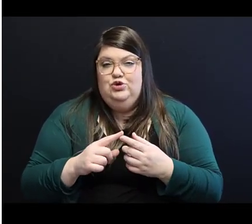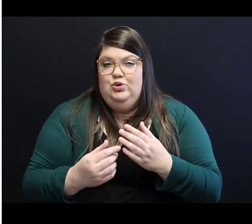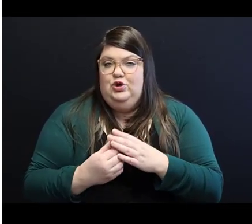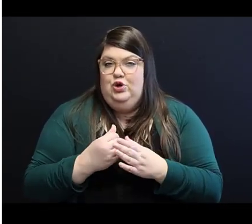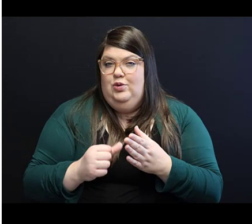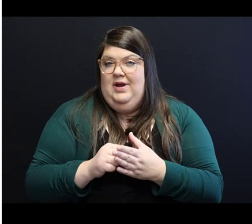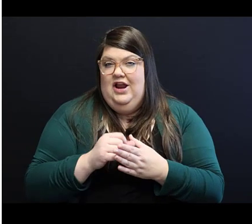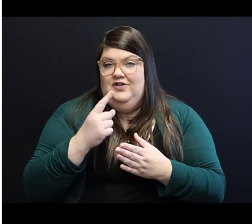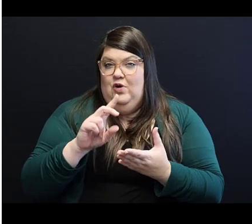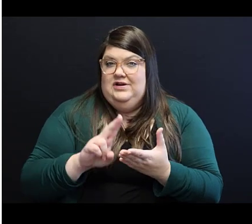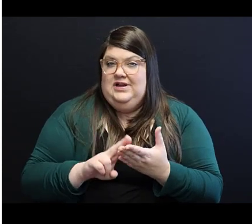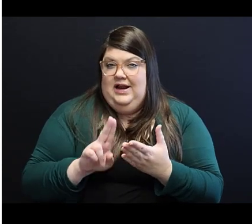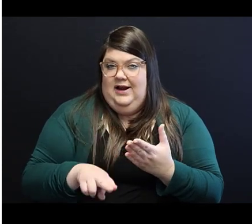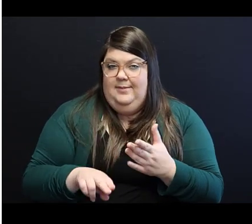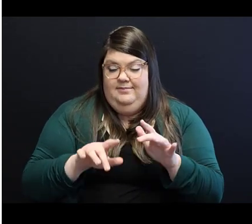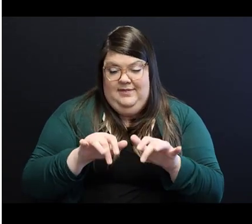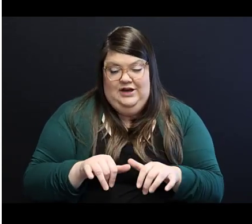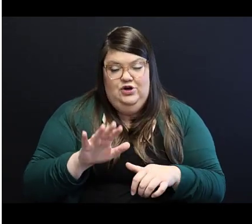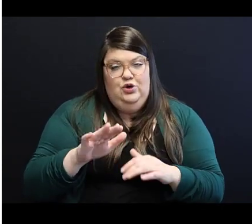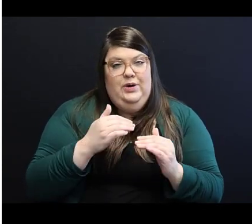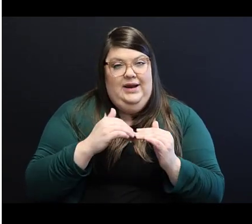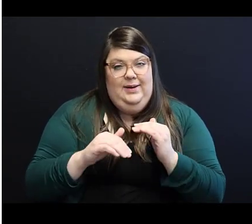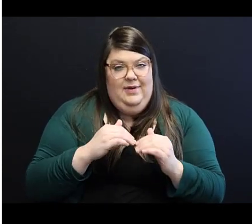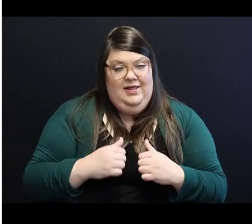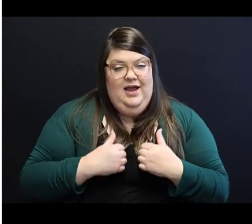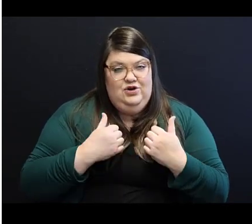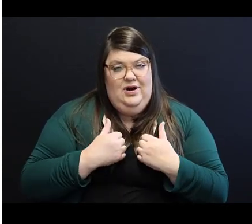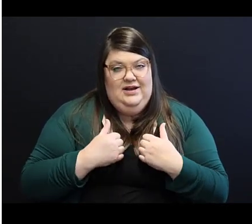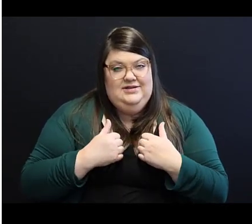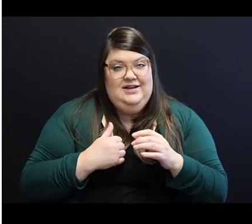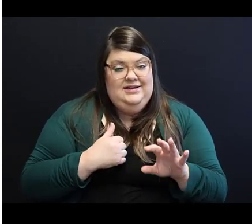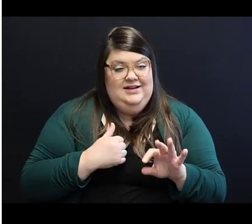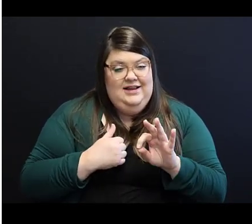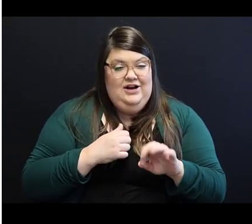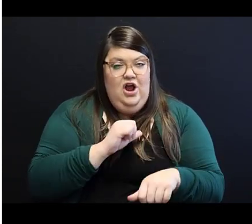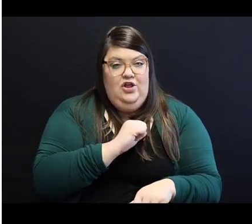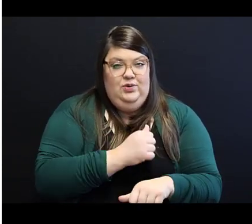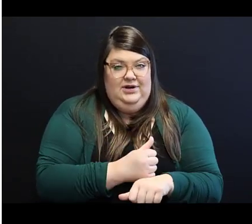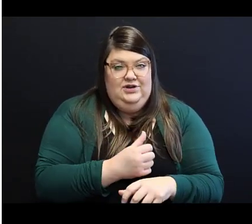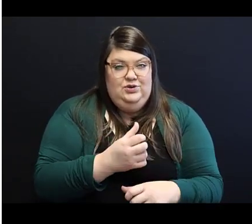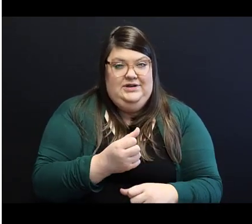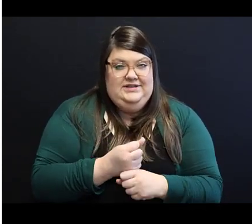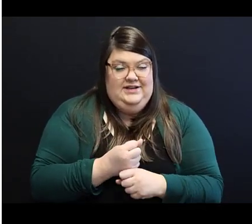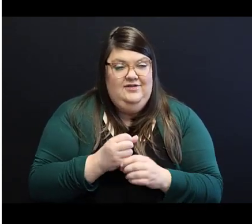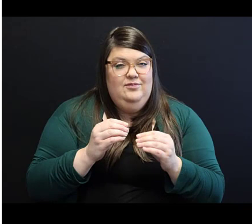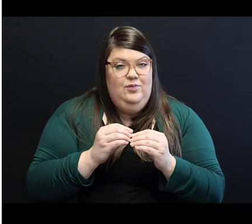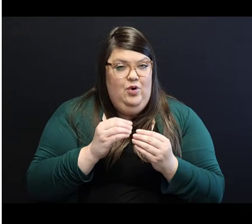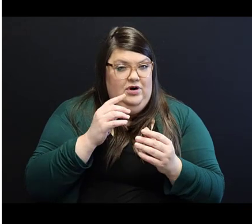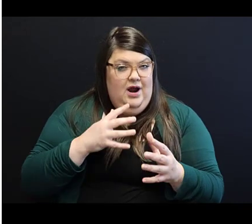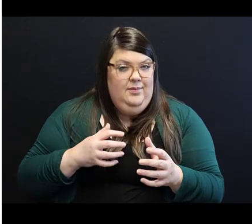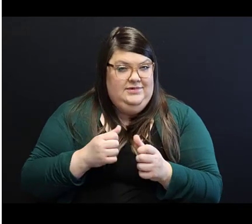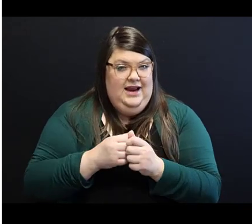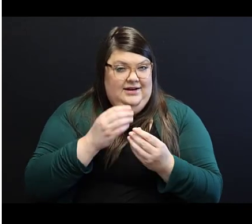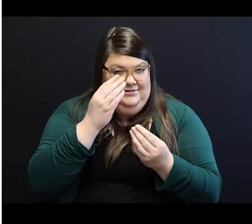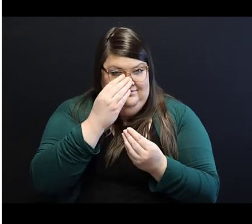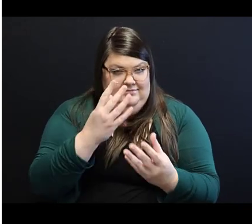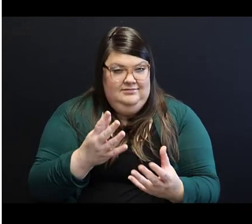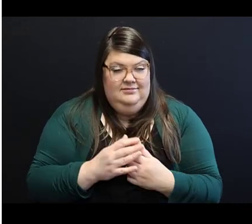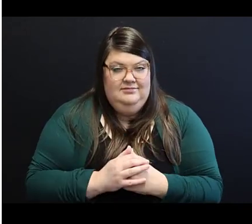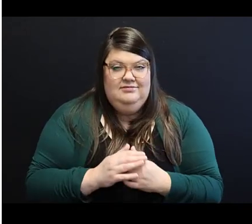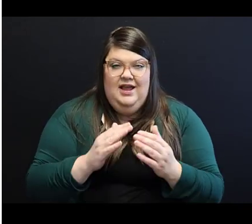page. Enter your email address, select the authorization to receive further updates, and then select